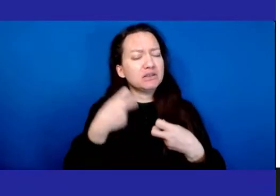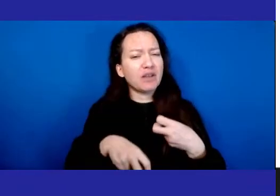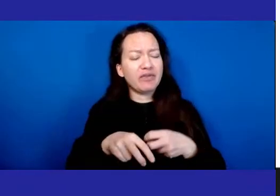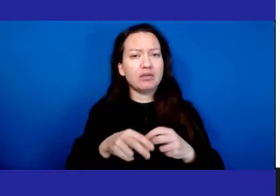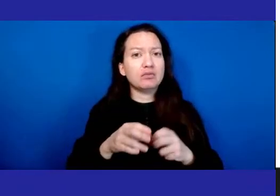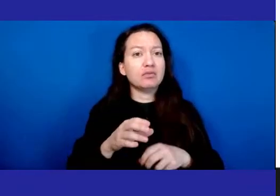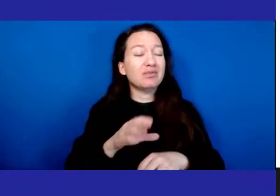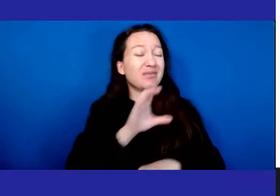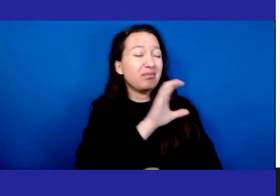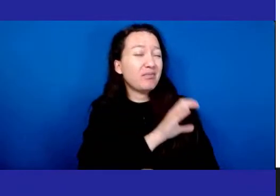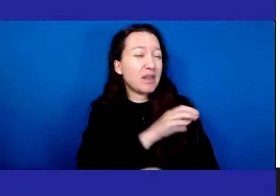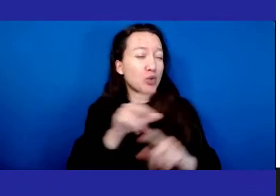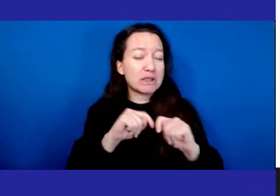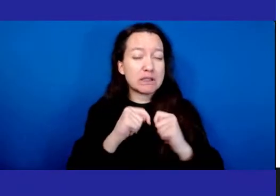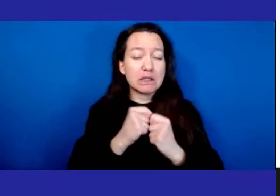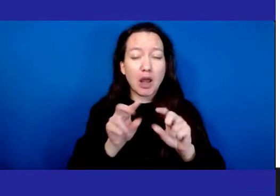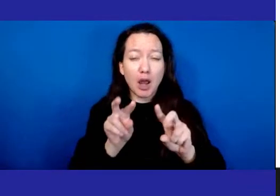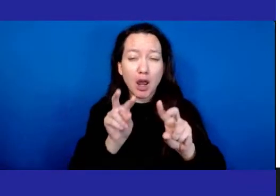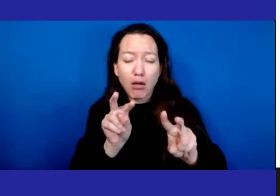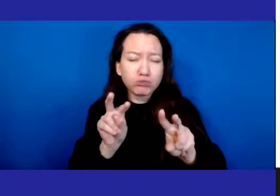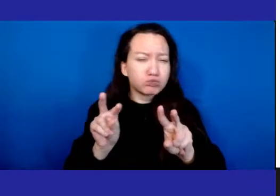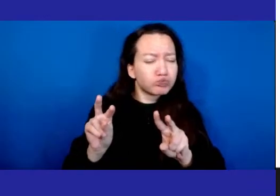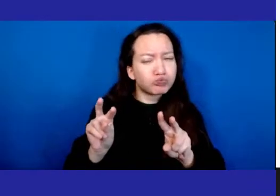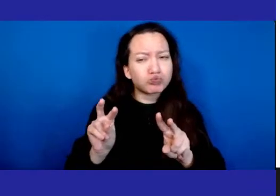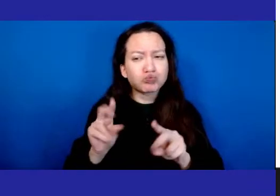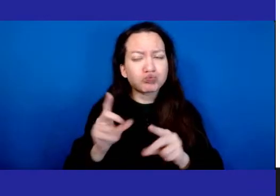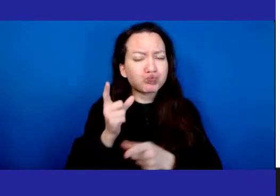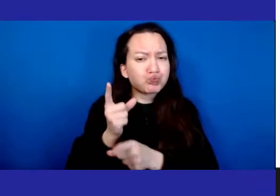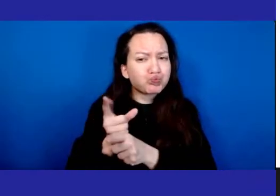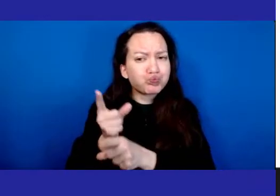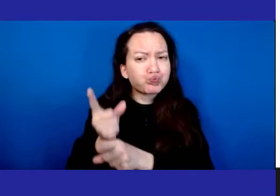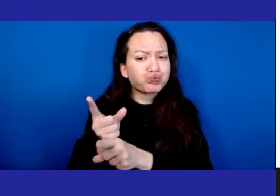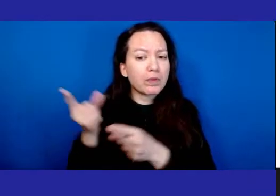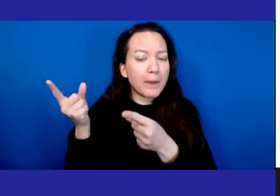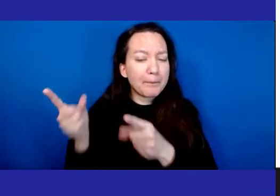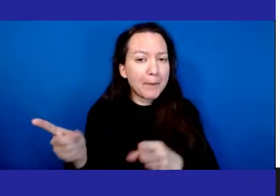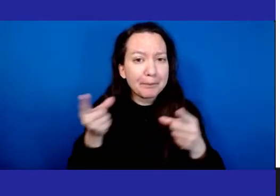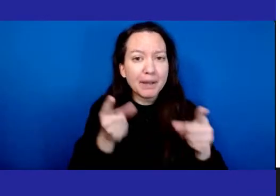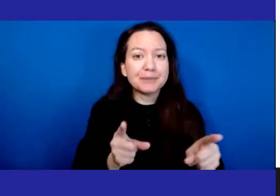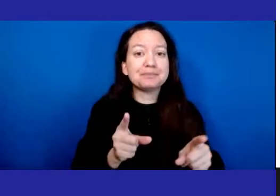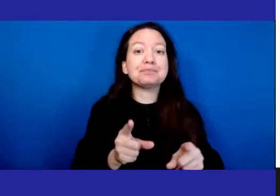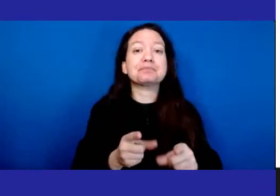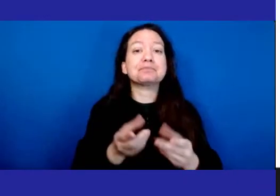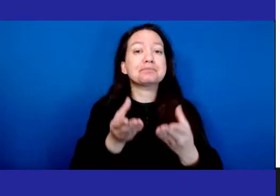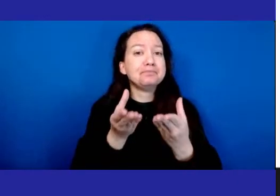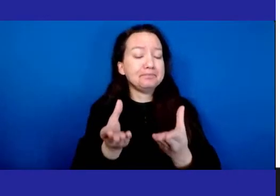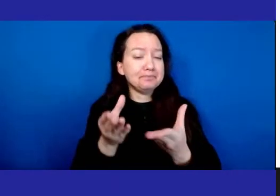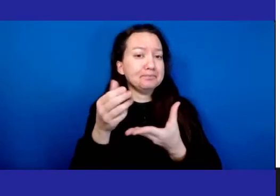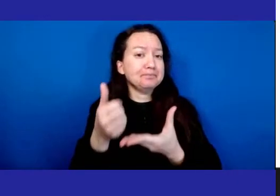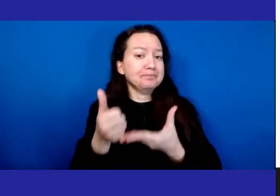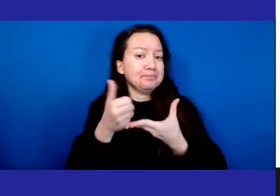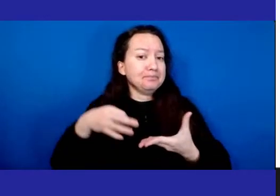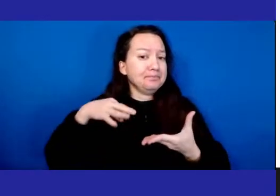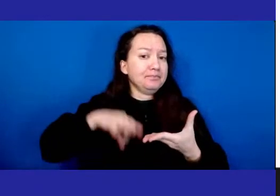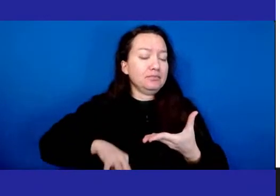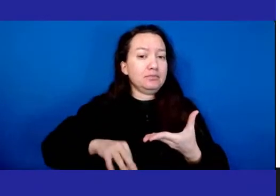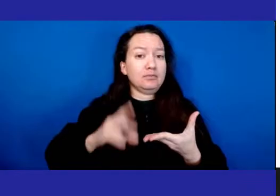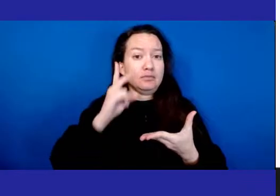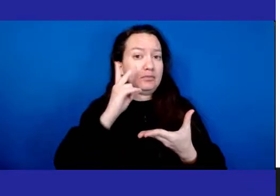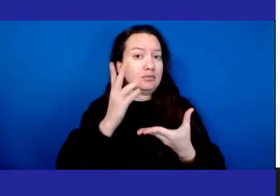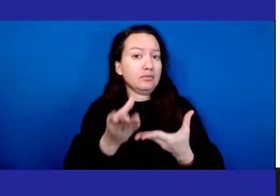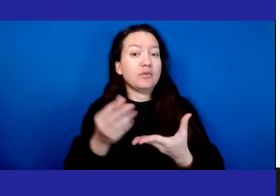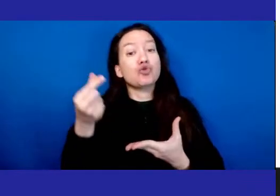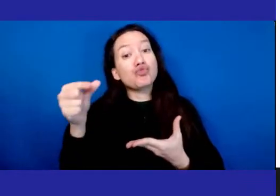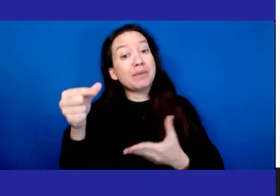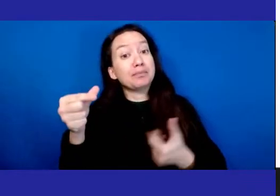clinical teams to really ascertain accurately what's going on. And this is really helpful because, as you see here, there's green, which